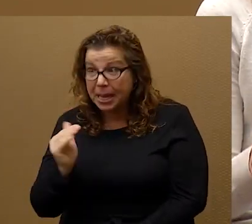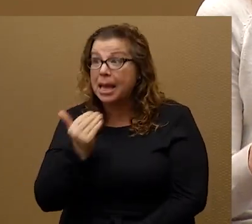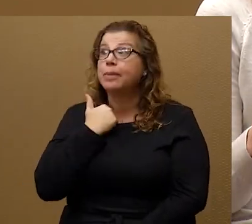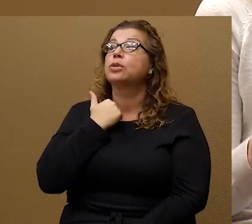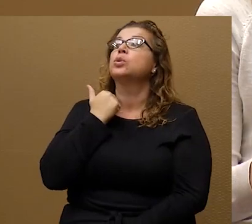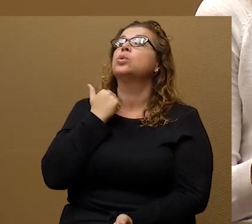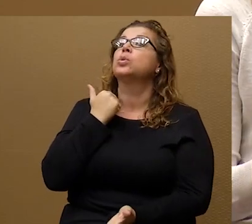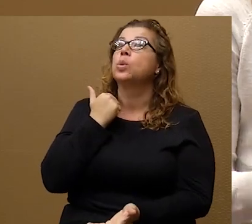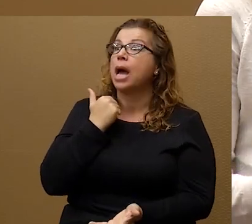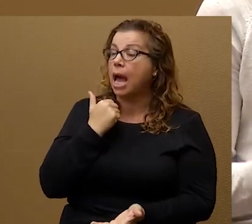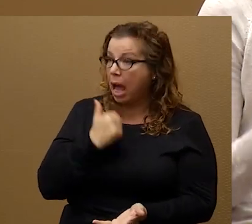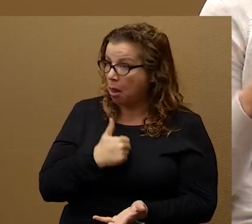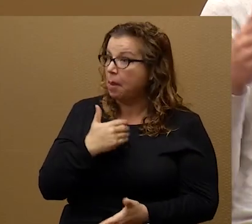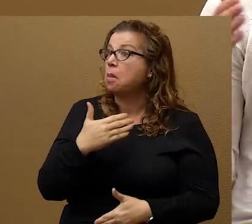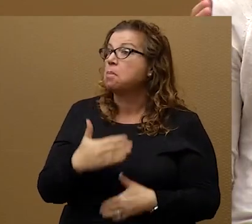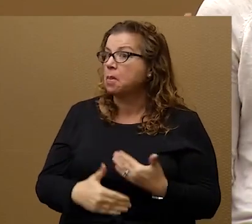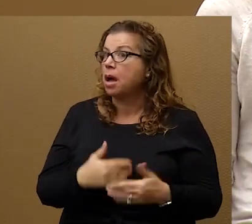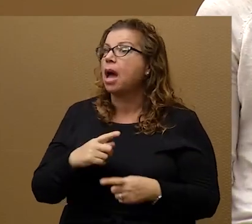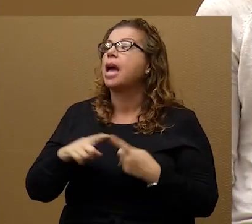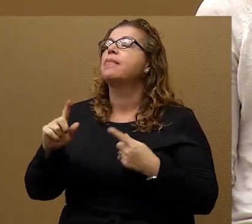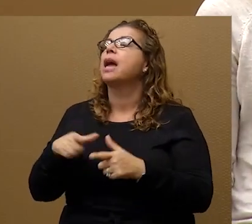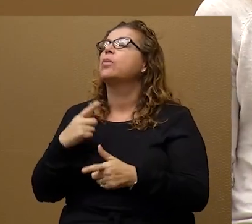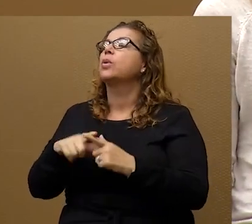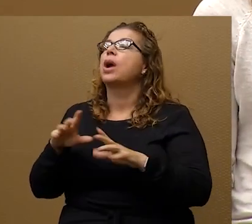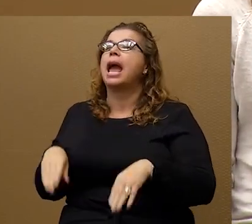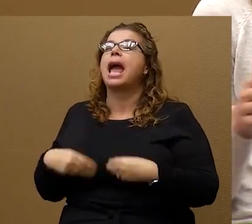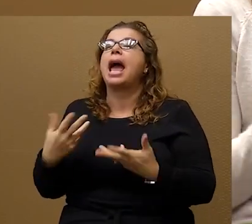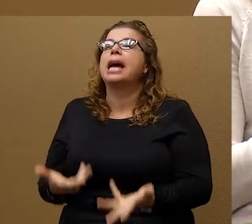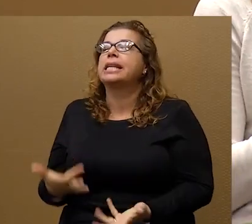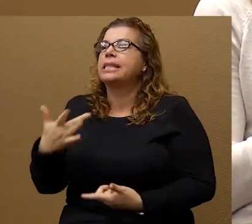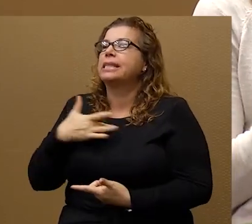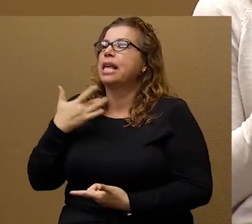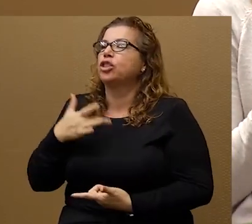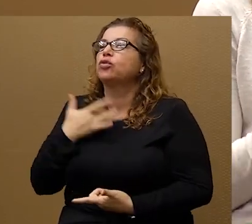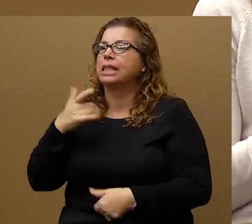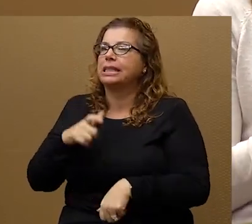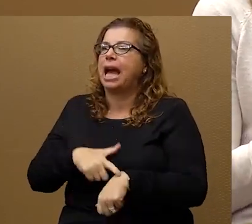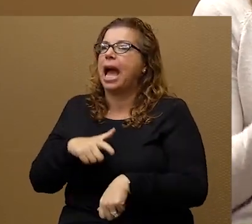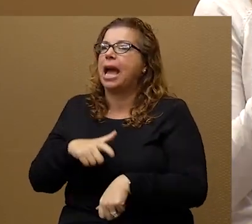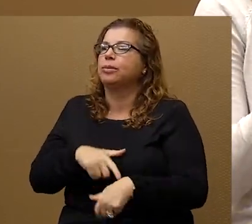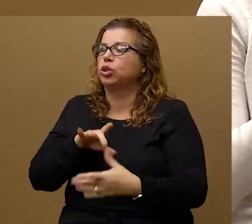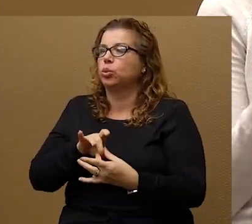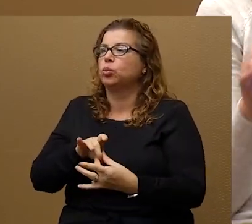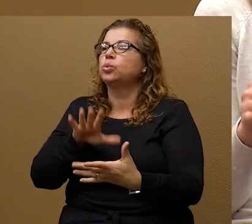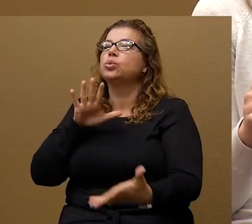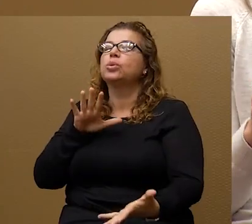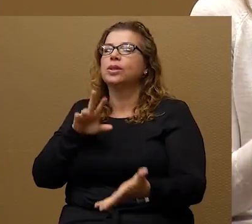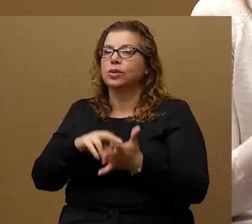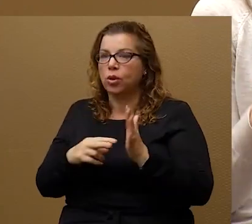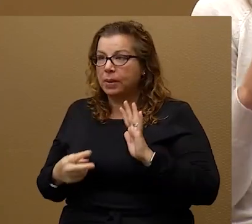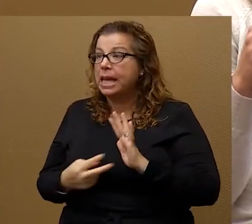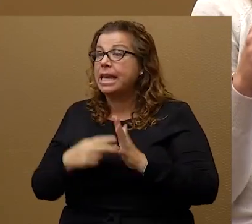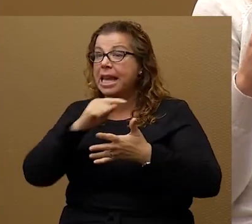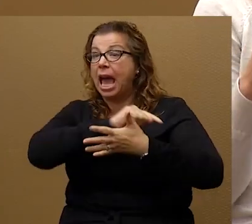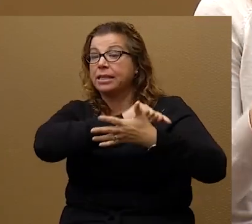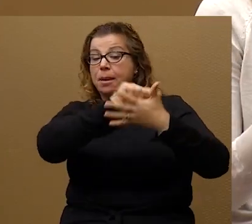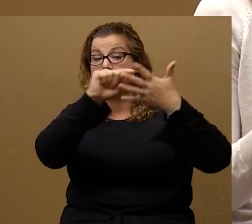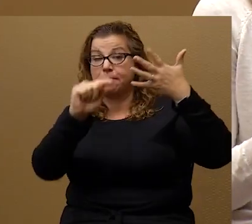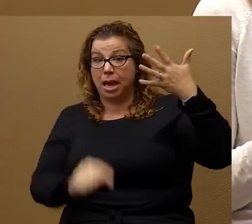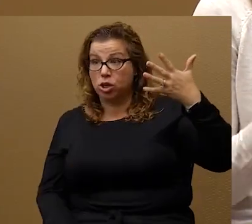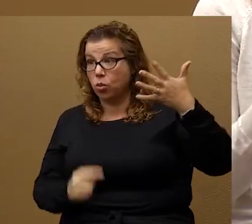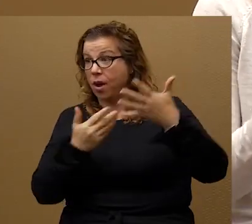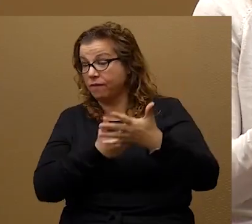sensory time to his day. And we added 4 sensory times where it's just his time. He has a menu of items.